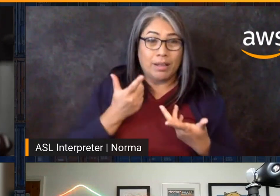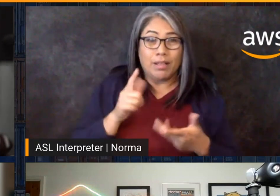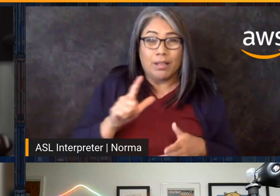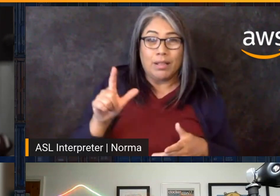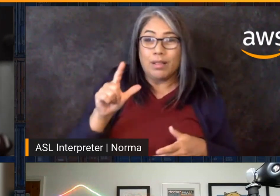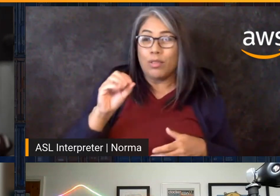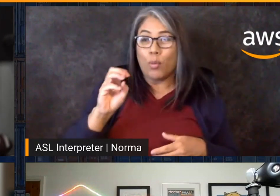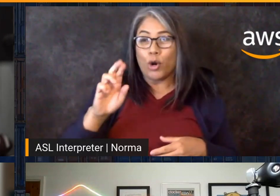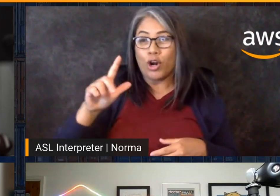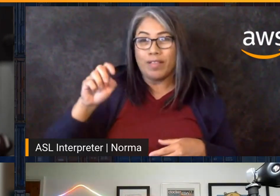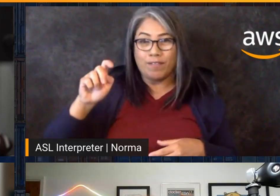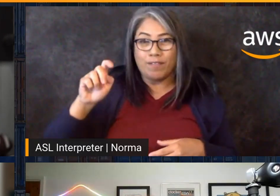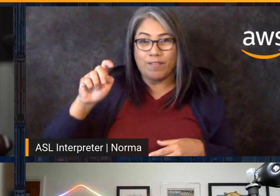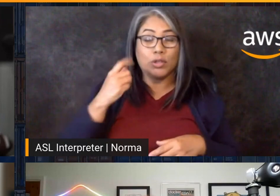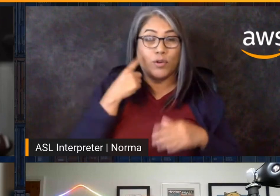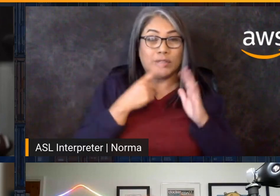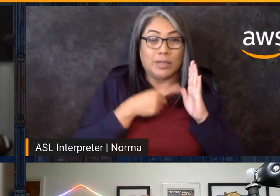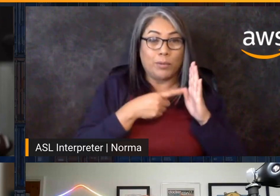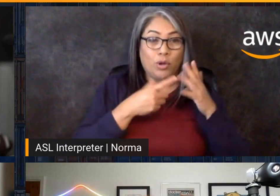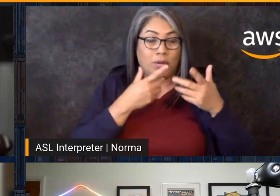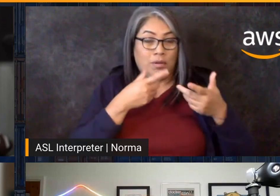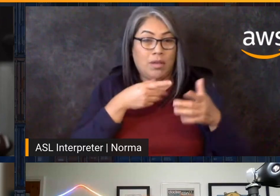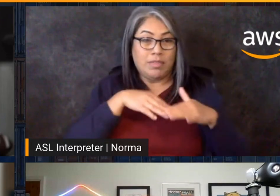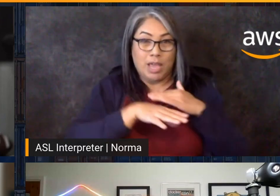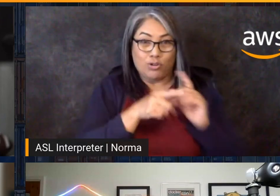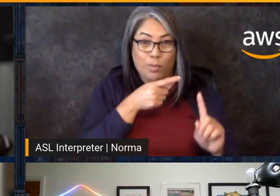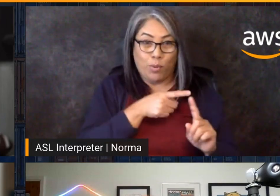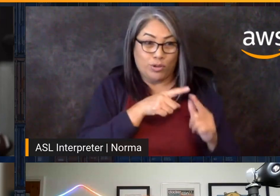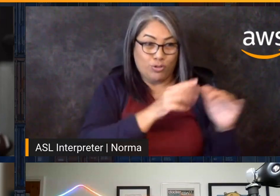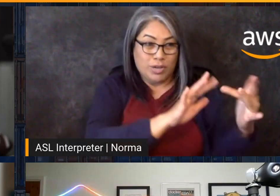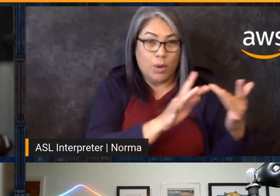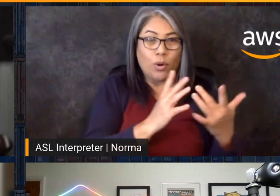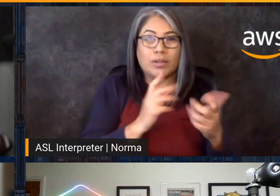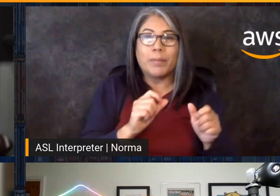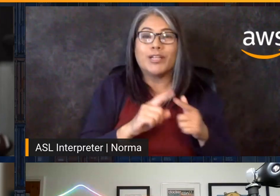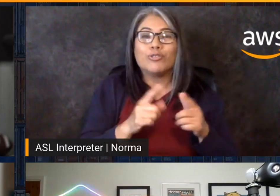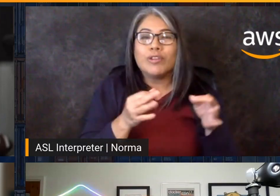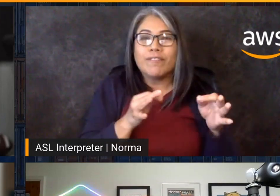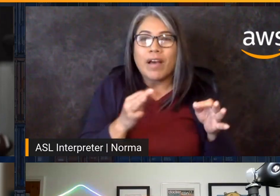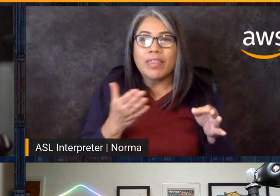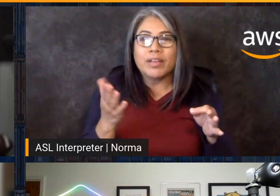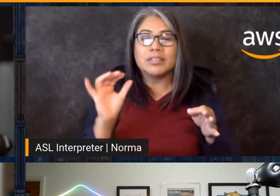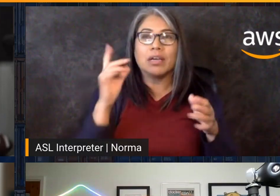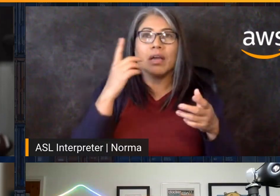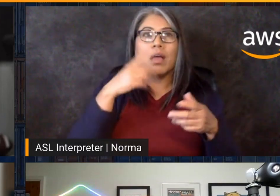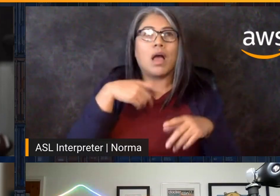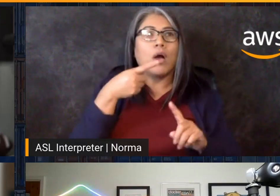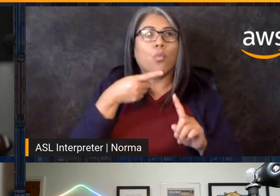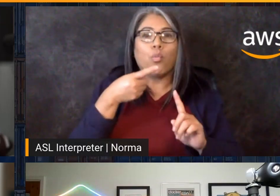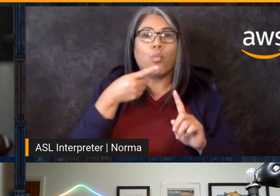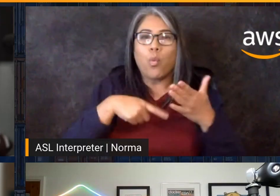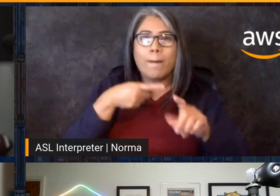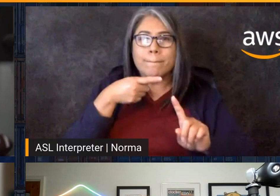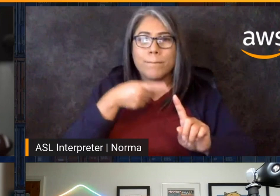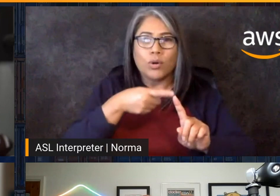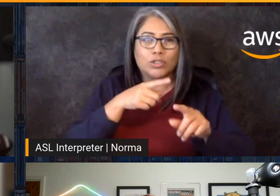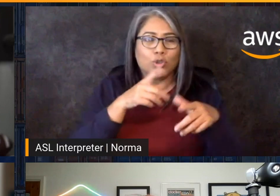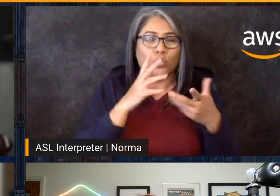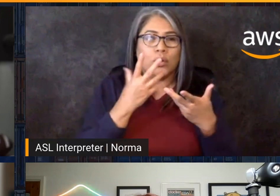the entry point into the network, the ability to define things like, like at what point do you enforce things like network policy,